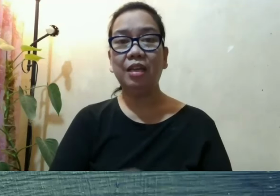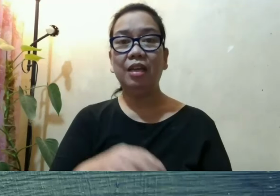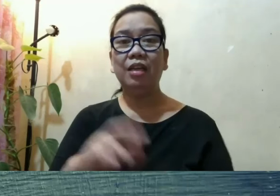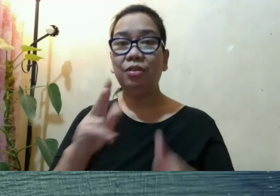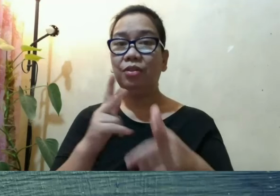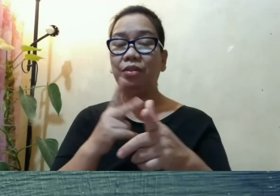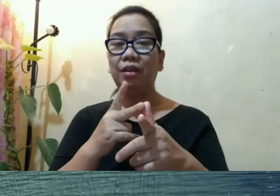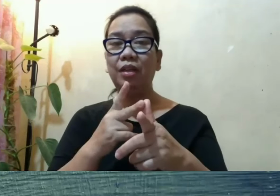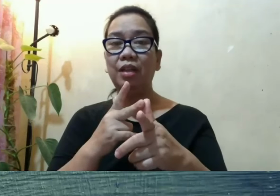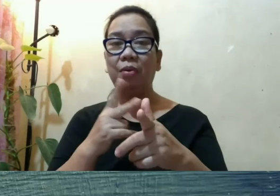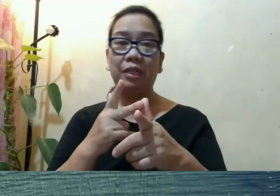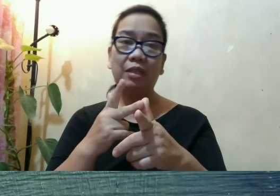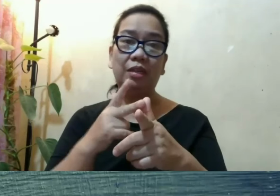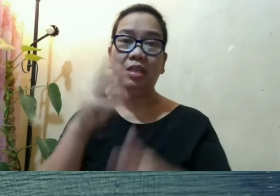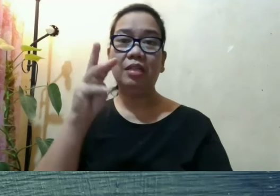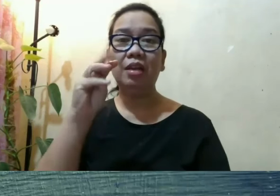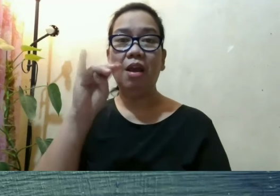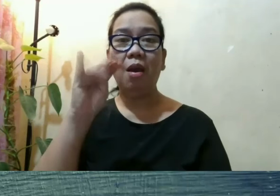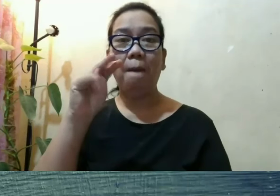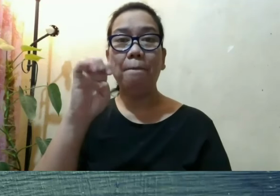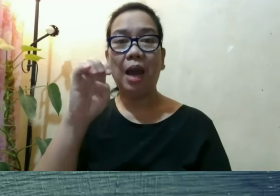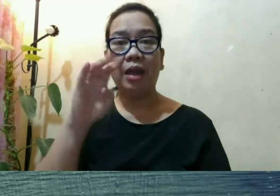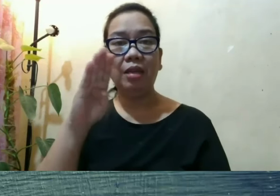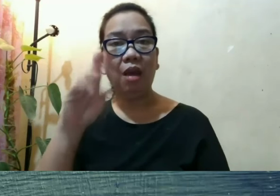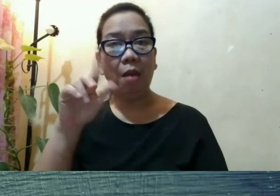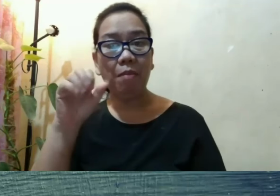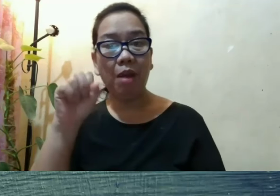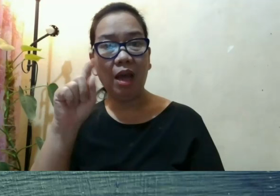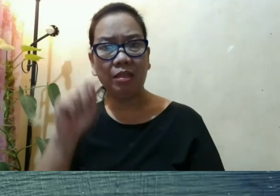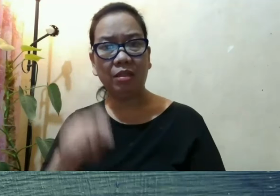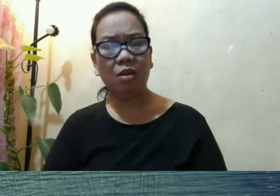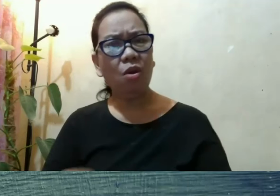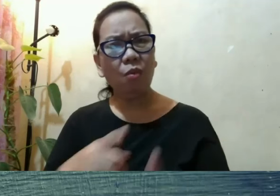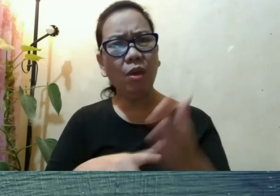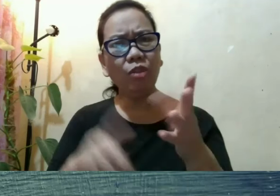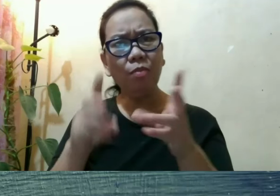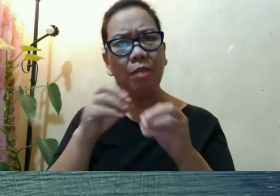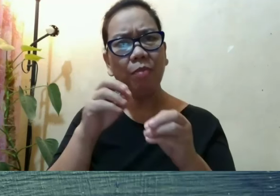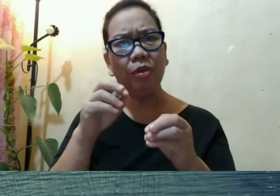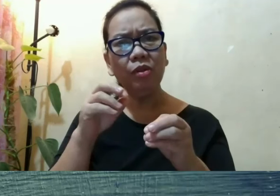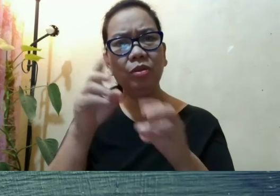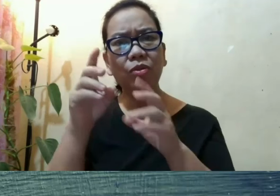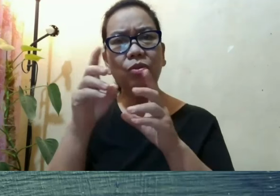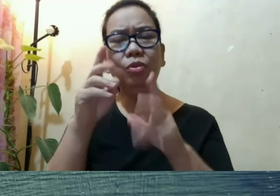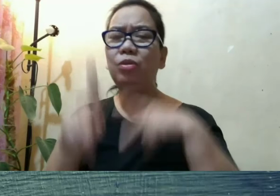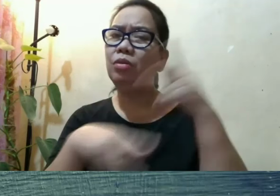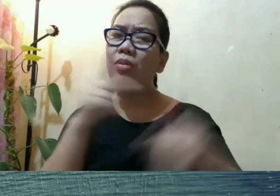is our third is the mine blast. What do